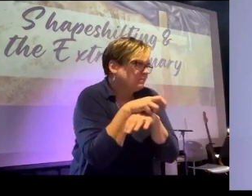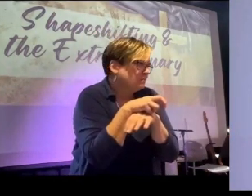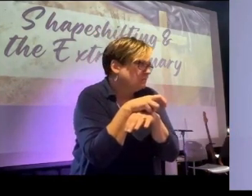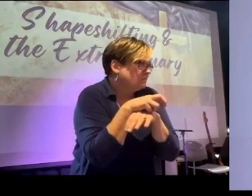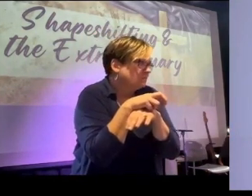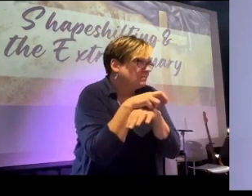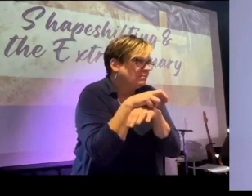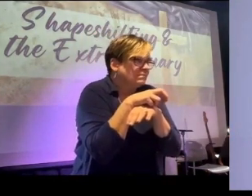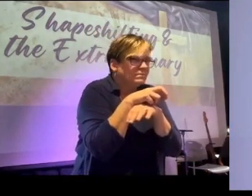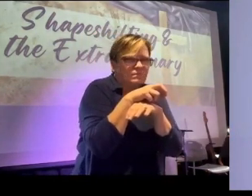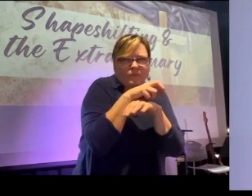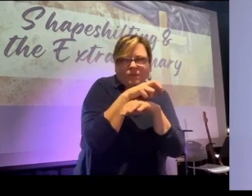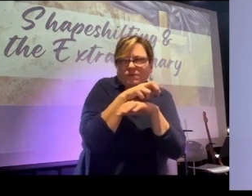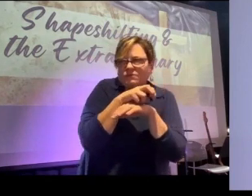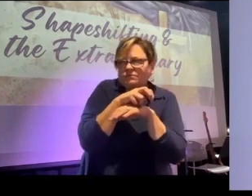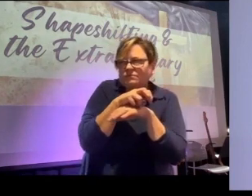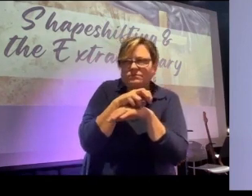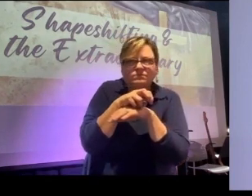your pack,